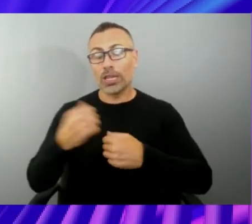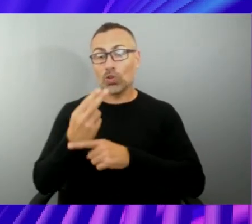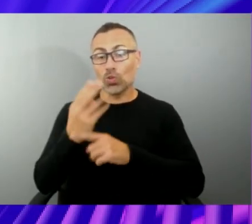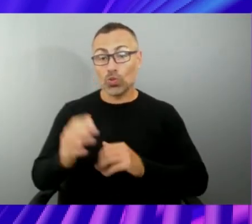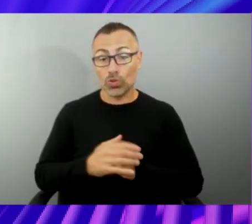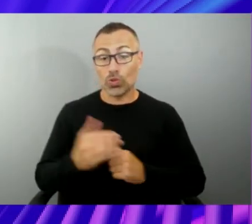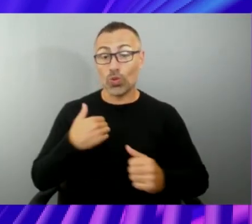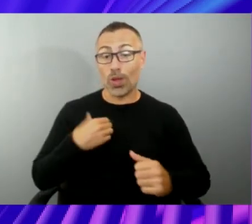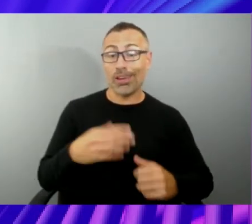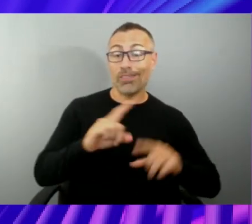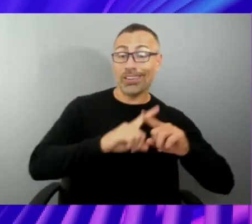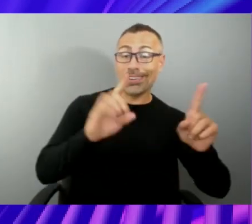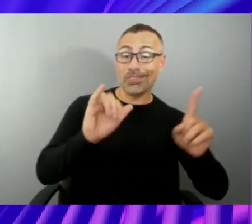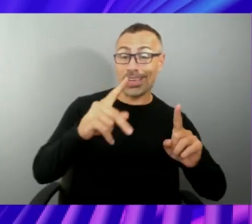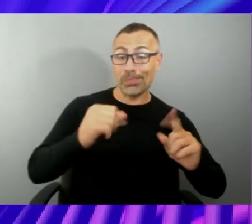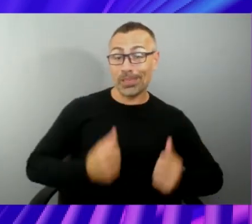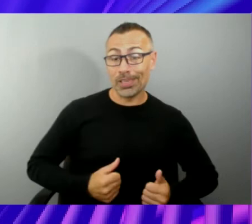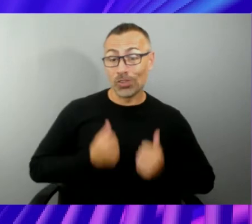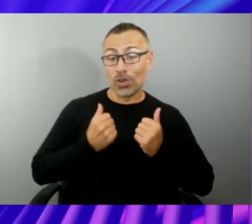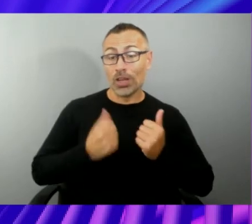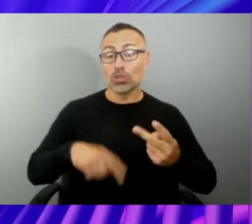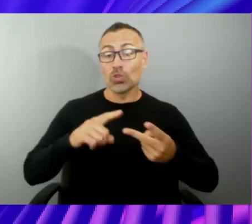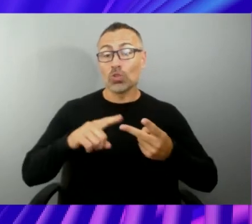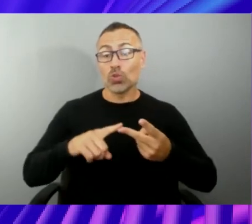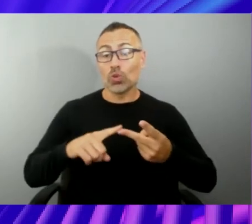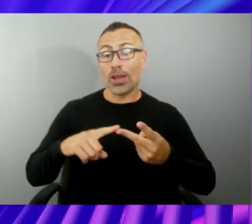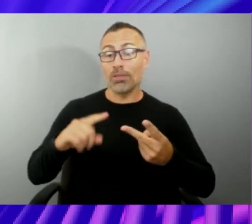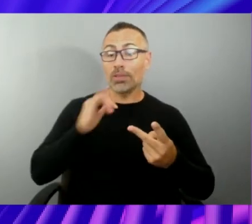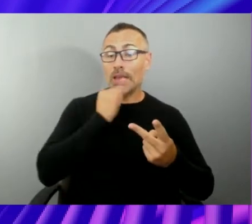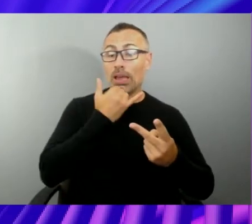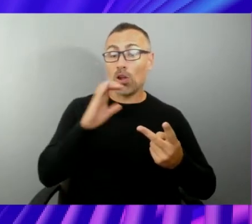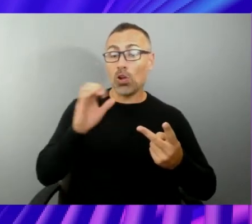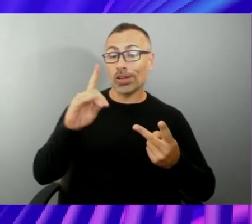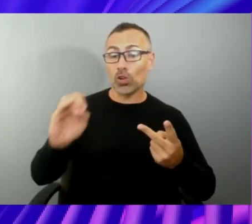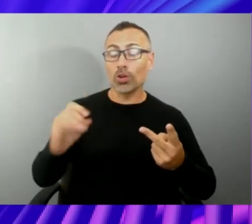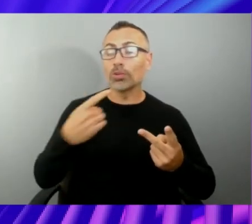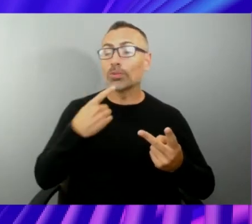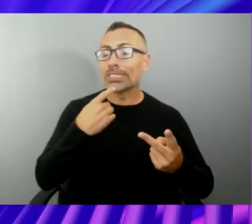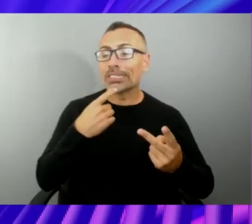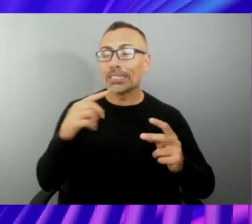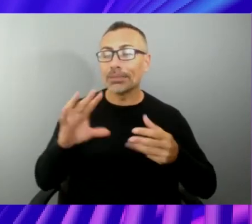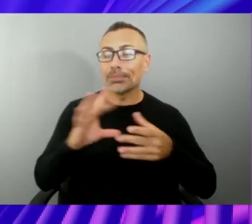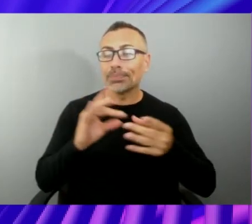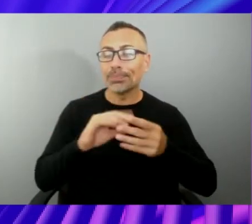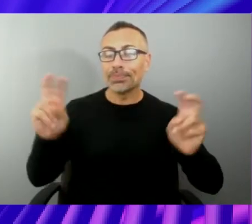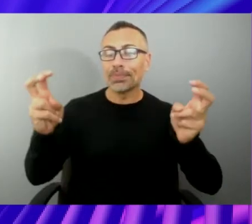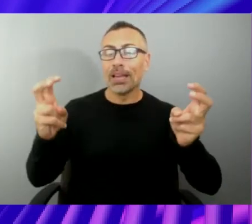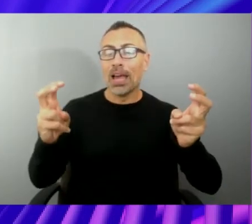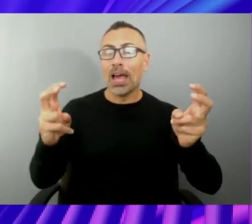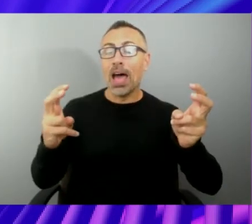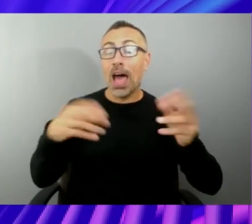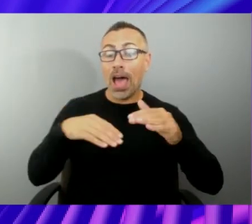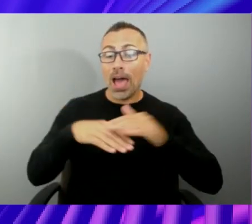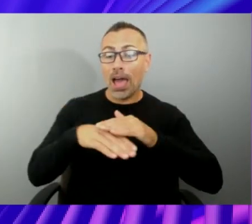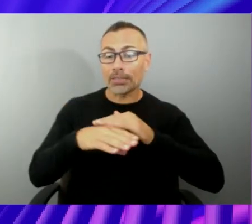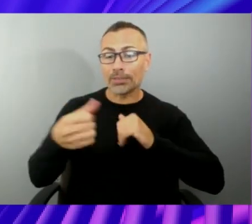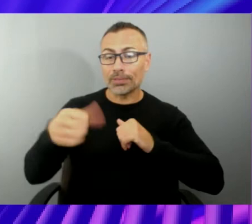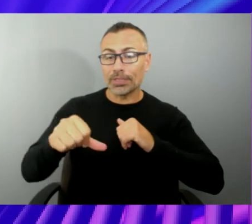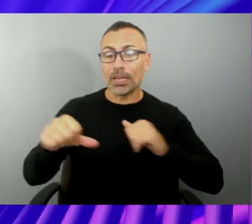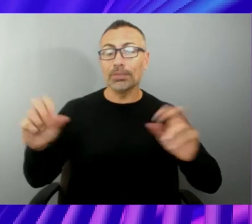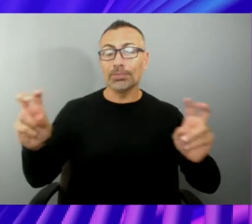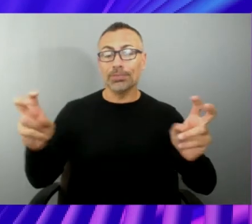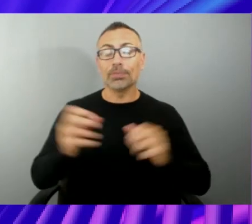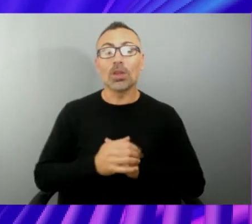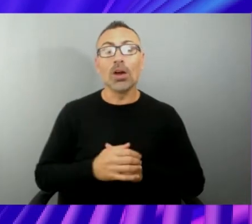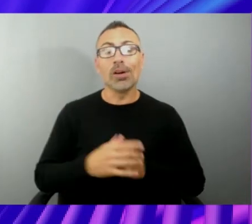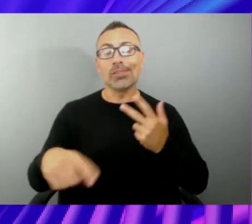Yes. You'll have the error code, access denied. Access denied. But also included in the error message is the